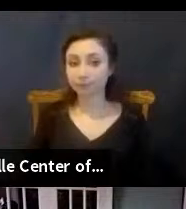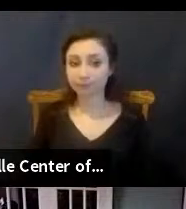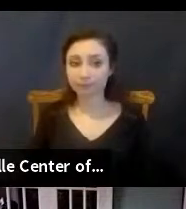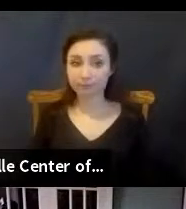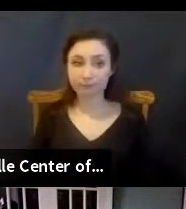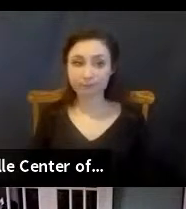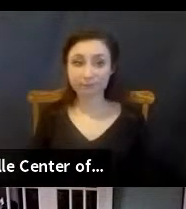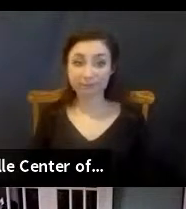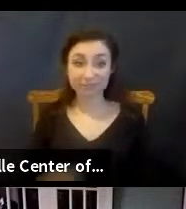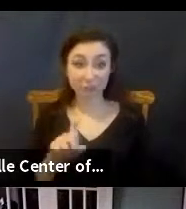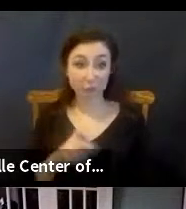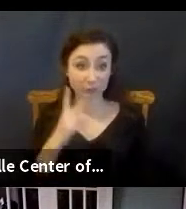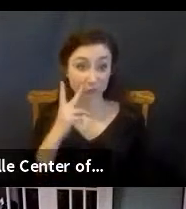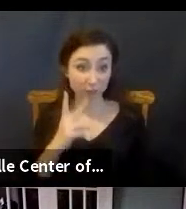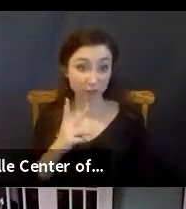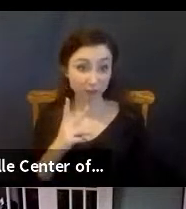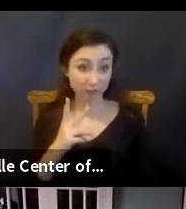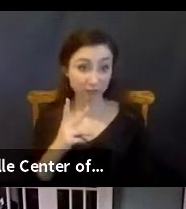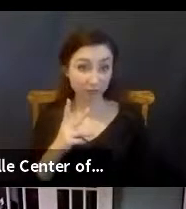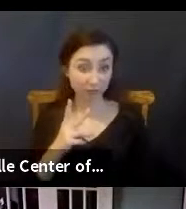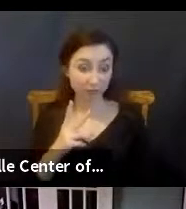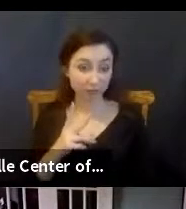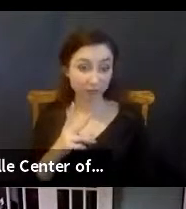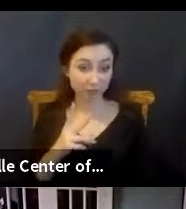Do you need to see it?